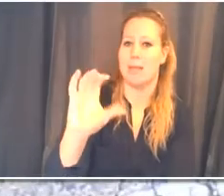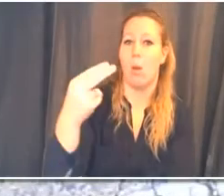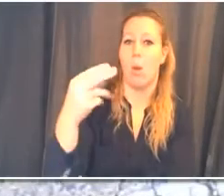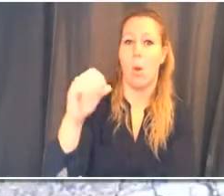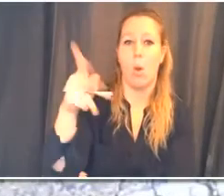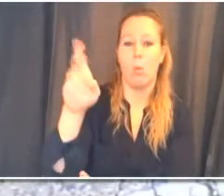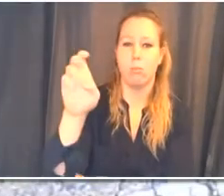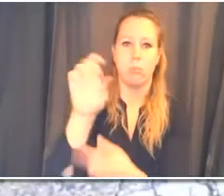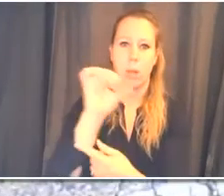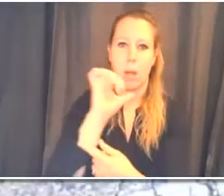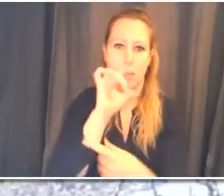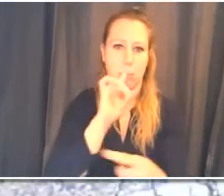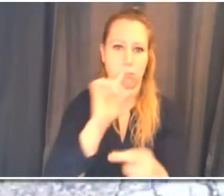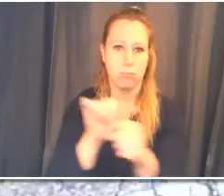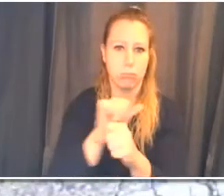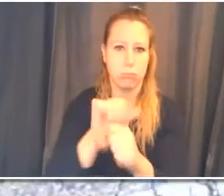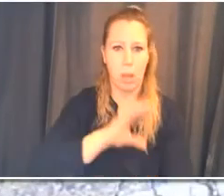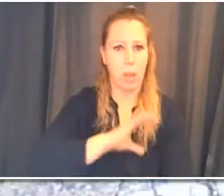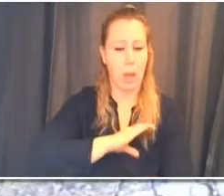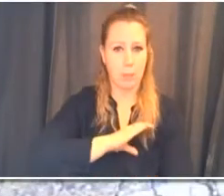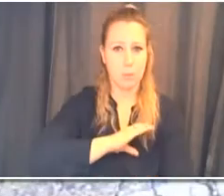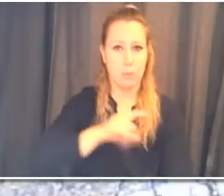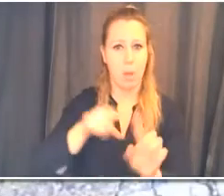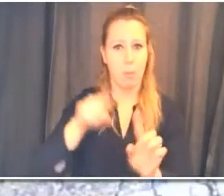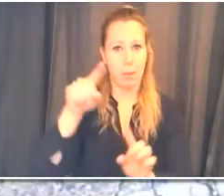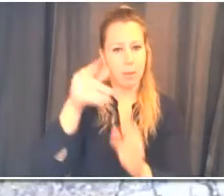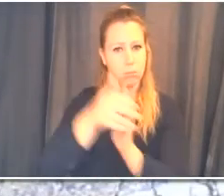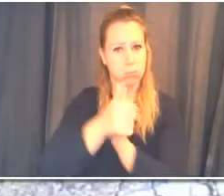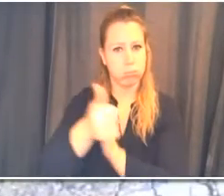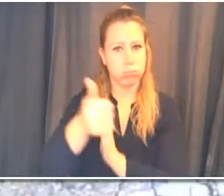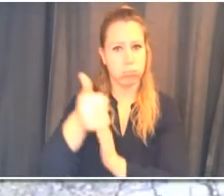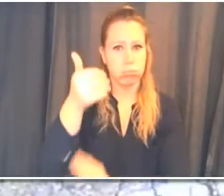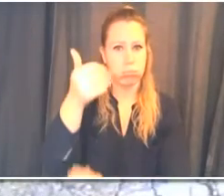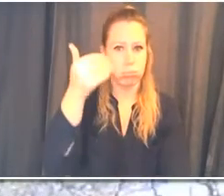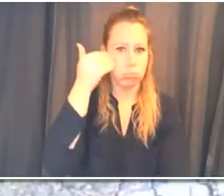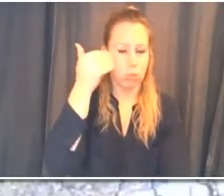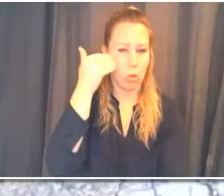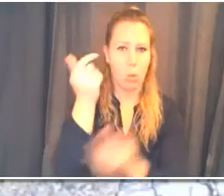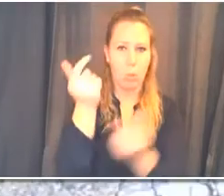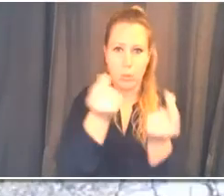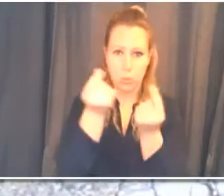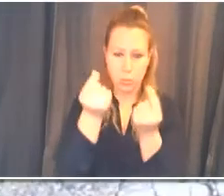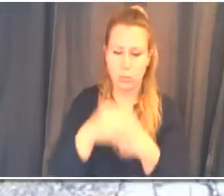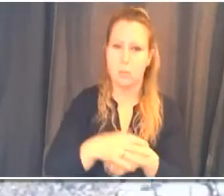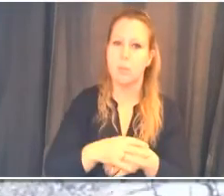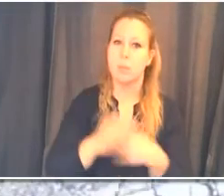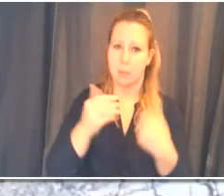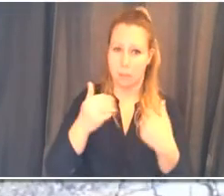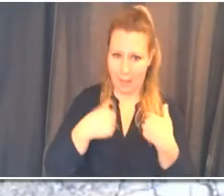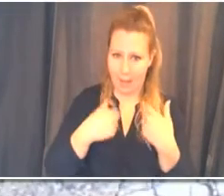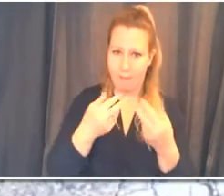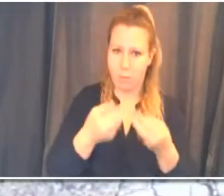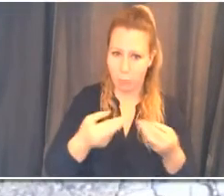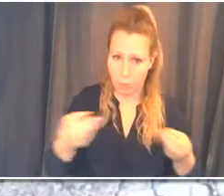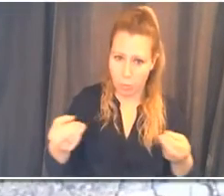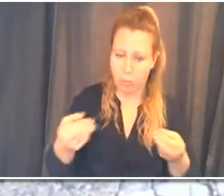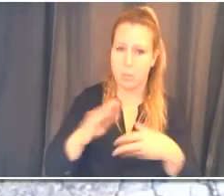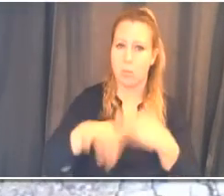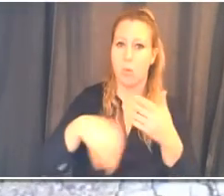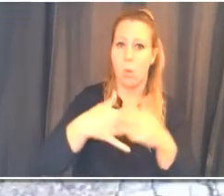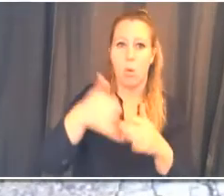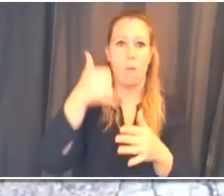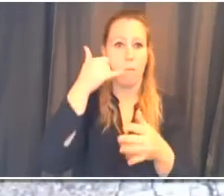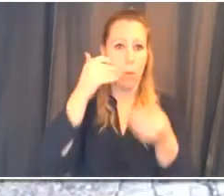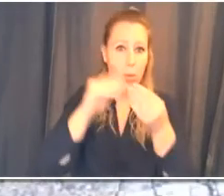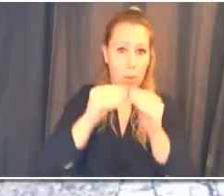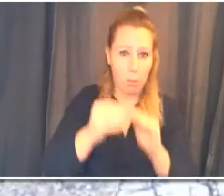NYC hope and look for resources and find resources within the community not every I I I think it's important for us